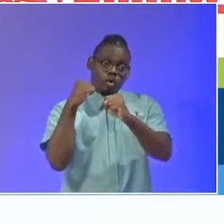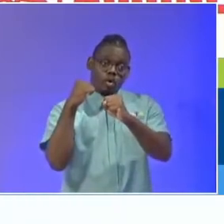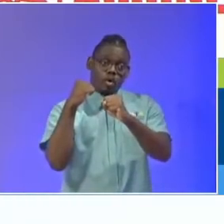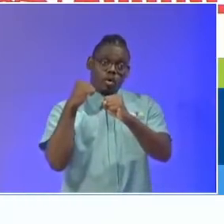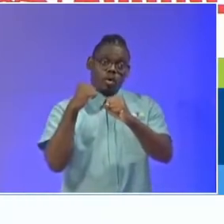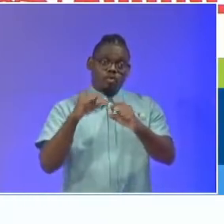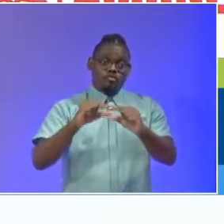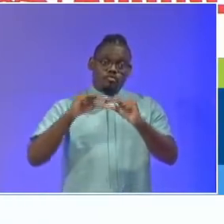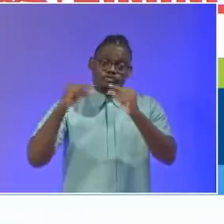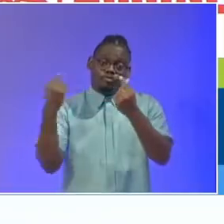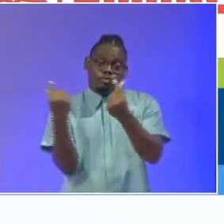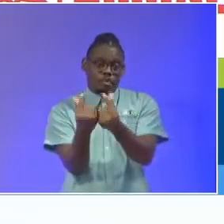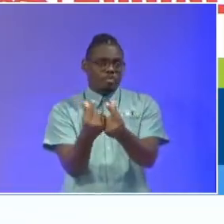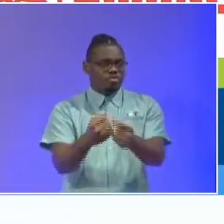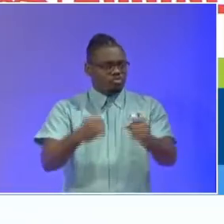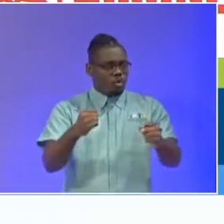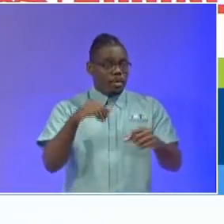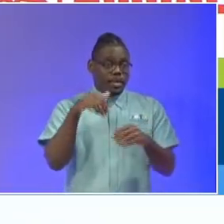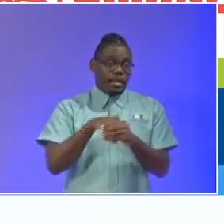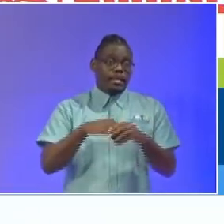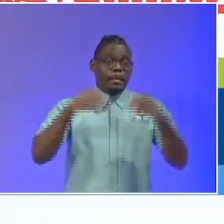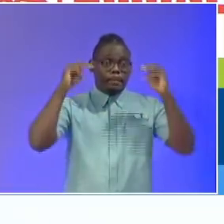Anisa Sibu Dudnath.